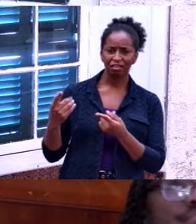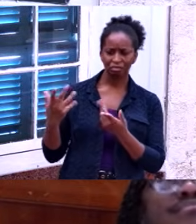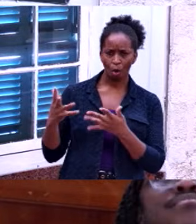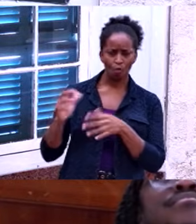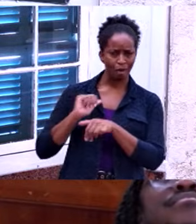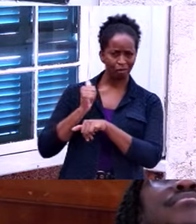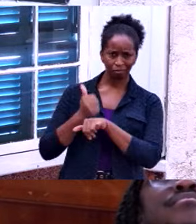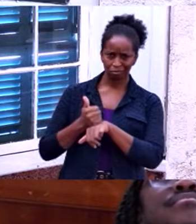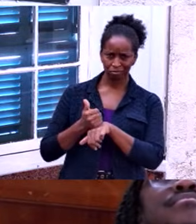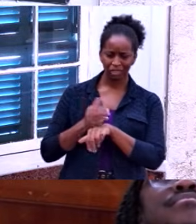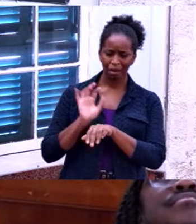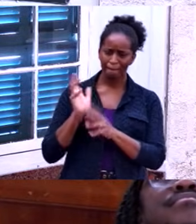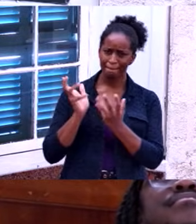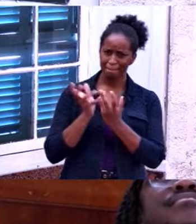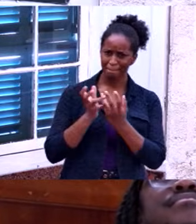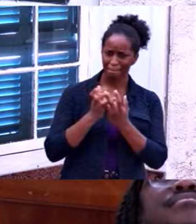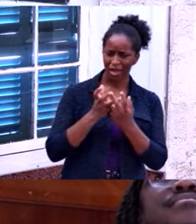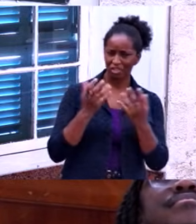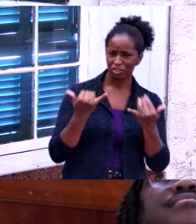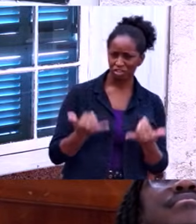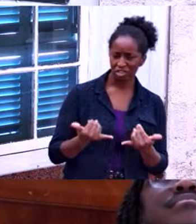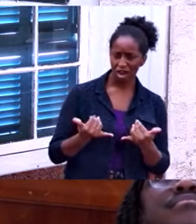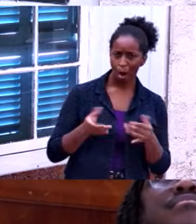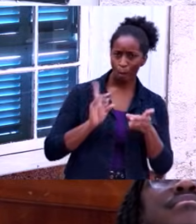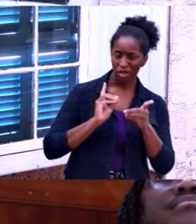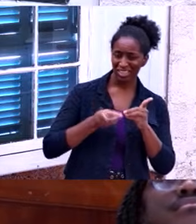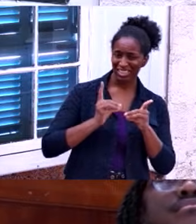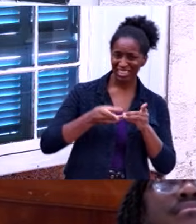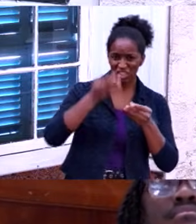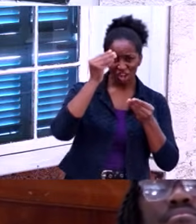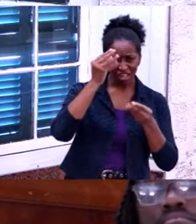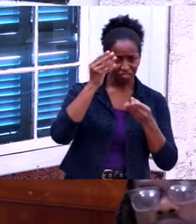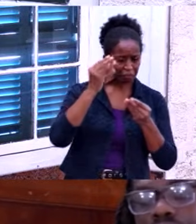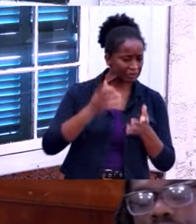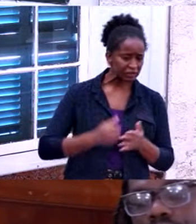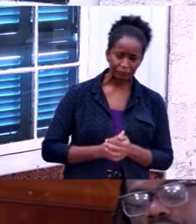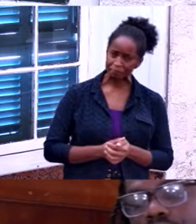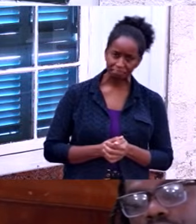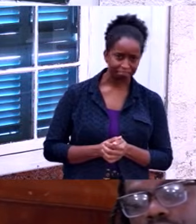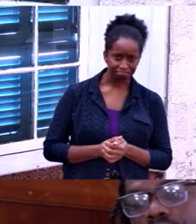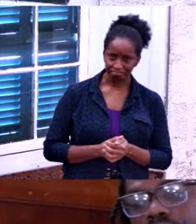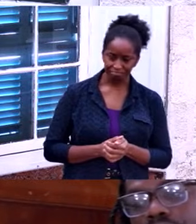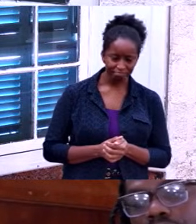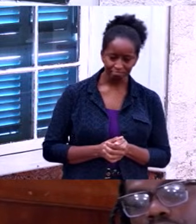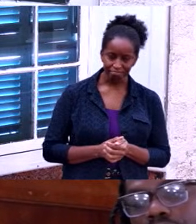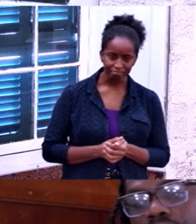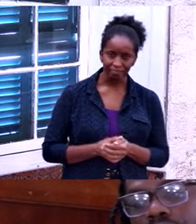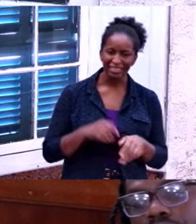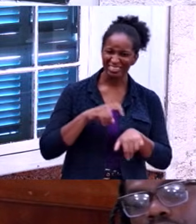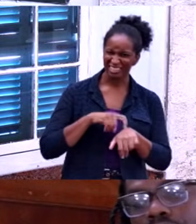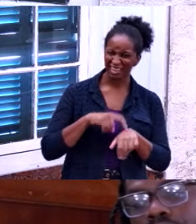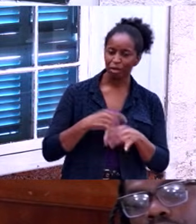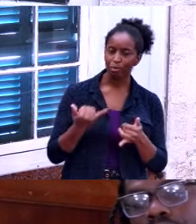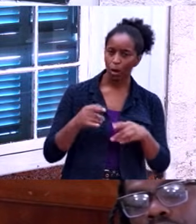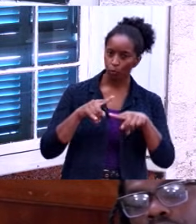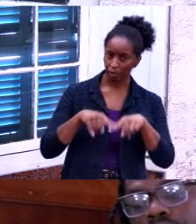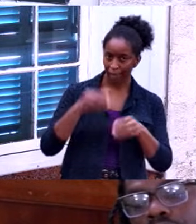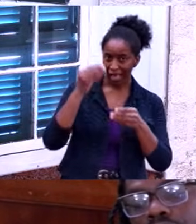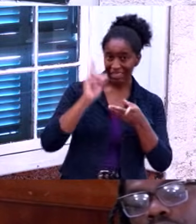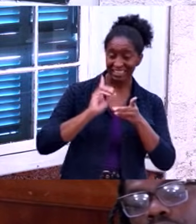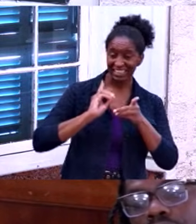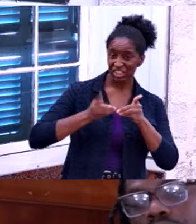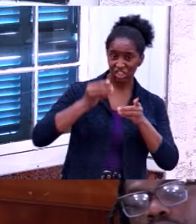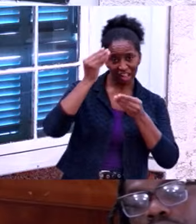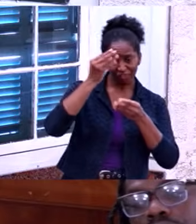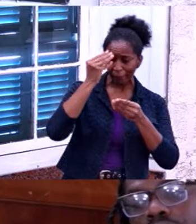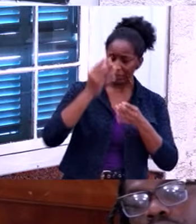But we can't deny ourselves as a parliament to put ourselves in a position where the